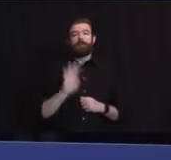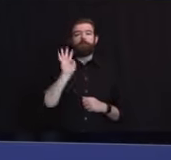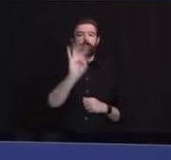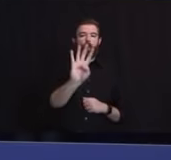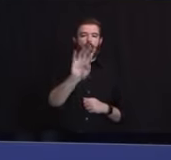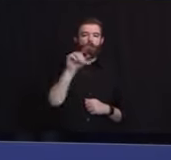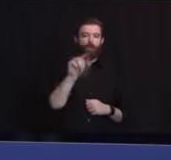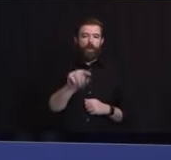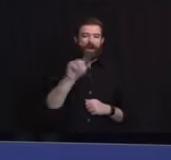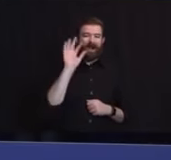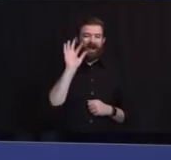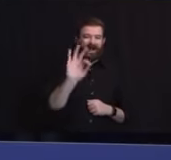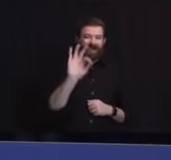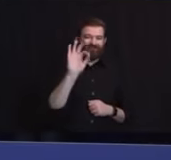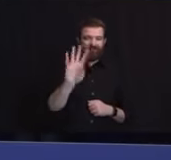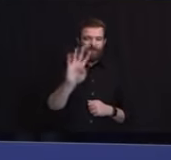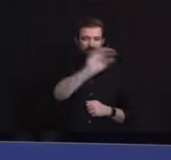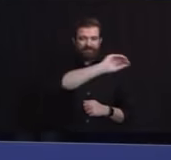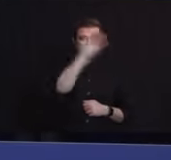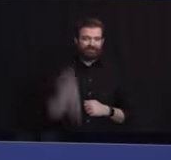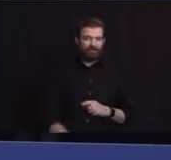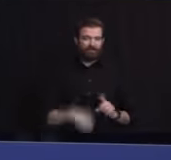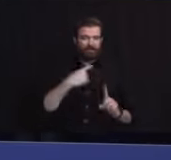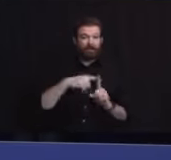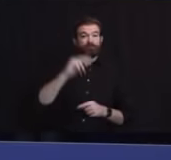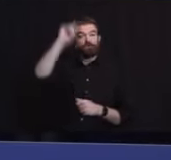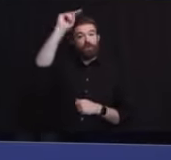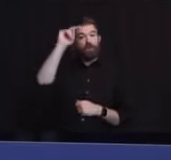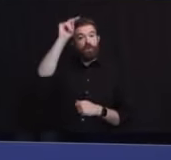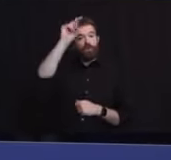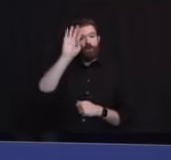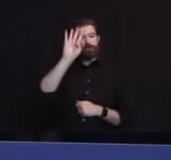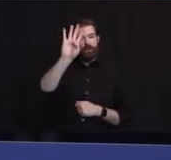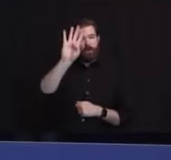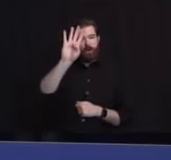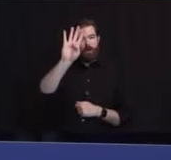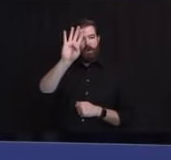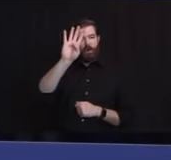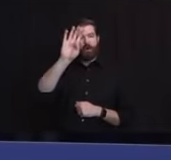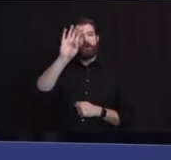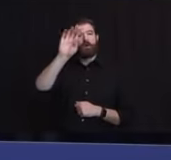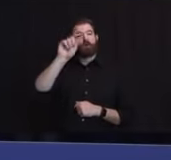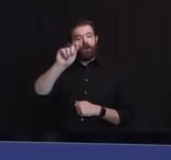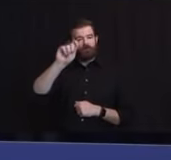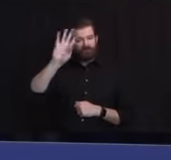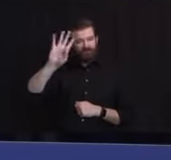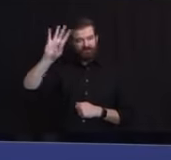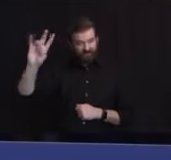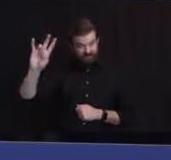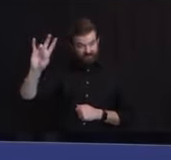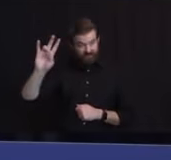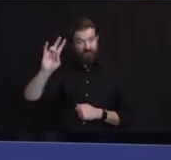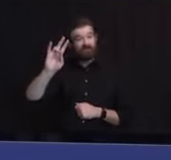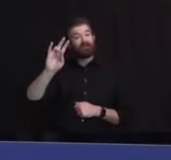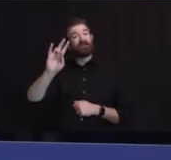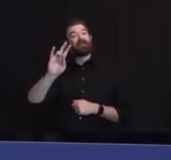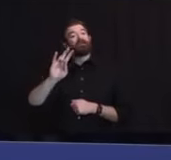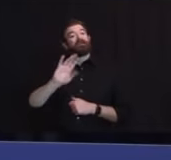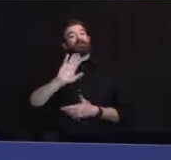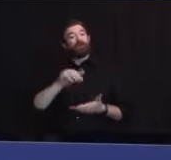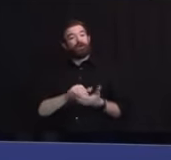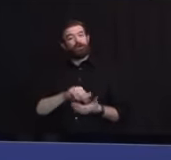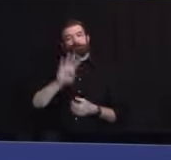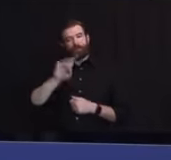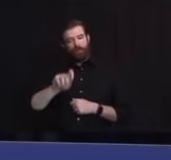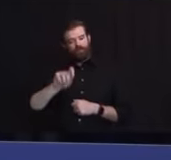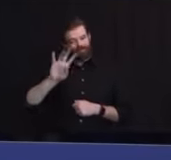4.94. Northern part of the state, 4.47. The central part of the state, 4.76. And the southern